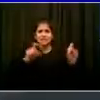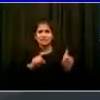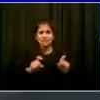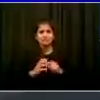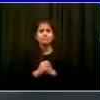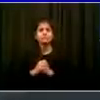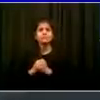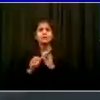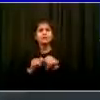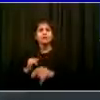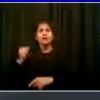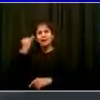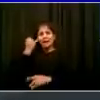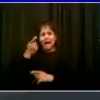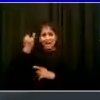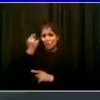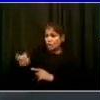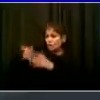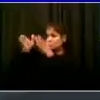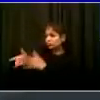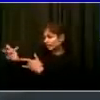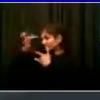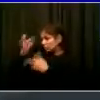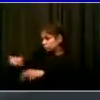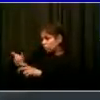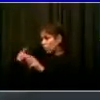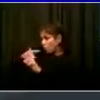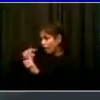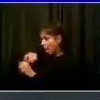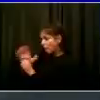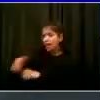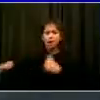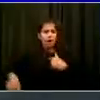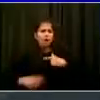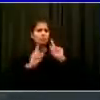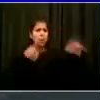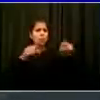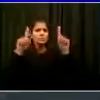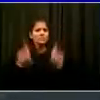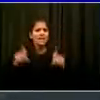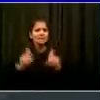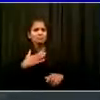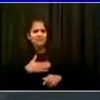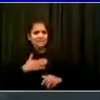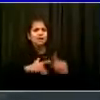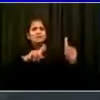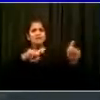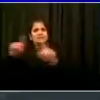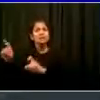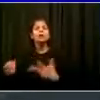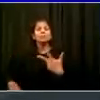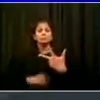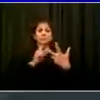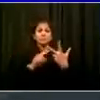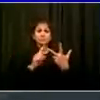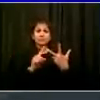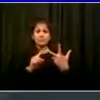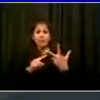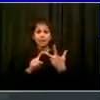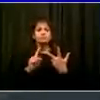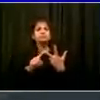there. And now the percentage of people tested citywide positive for COVID-19, threshold 5%. Today's report,